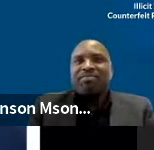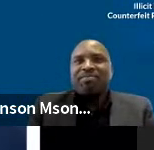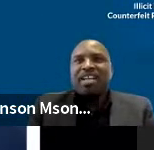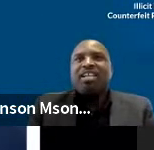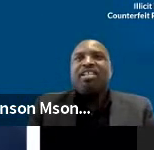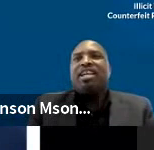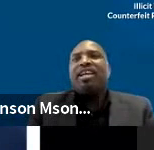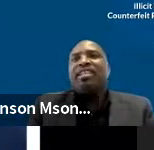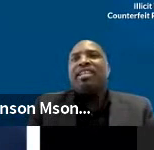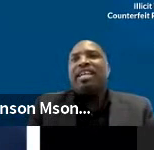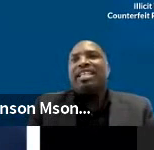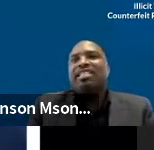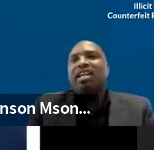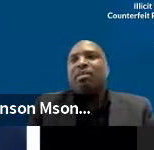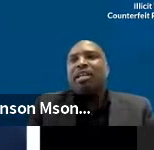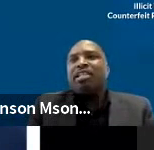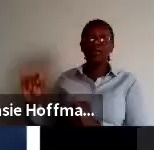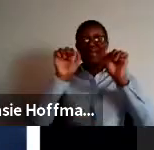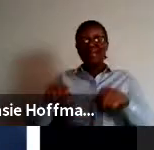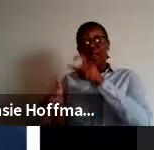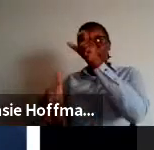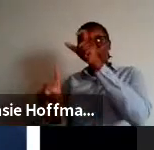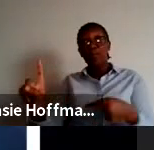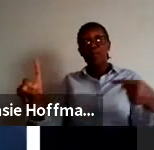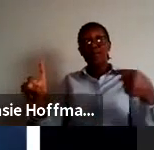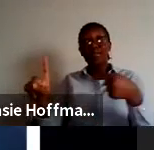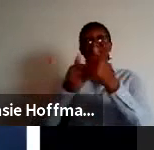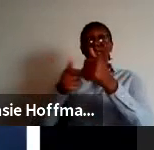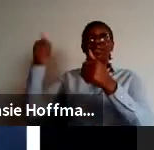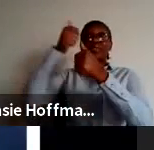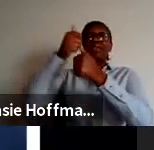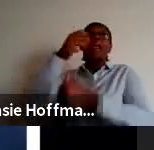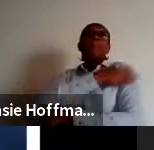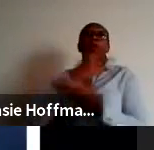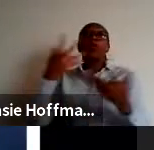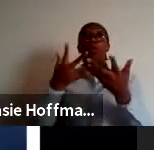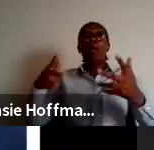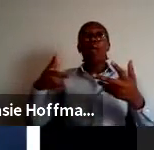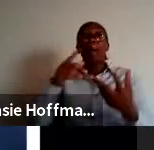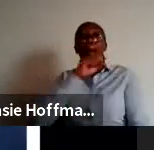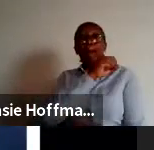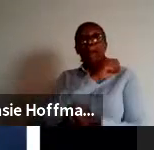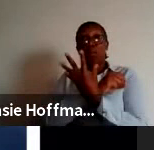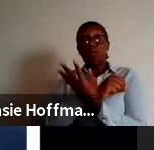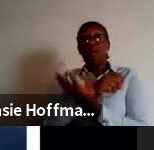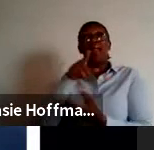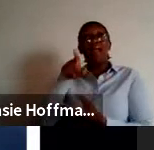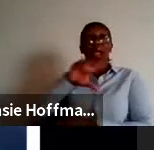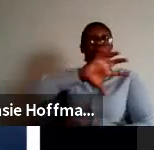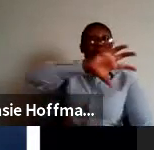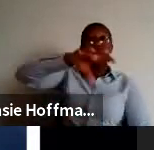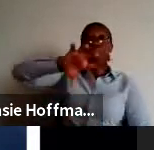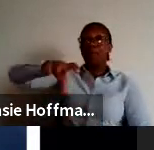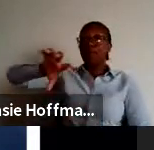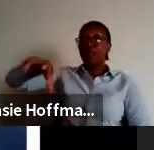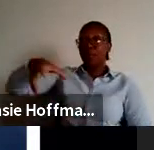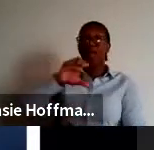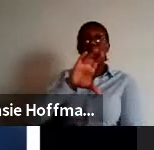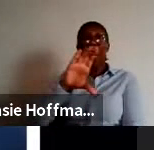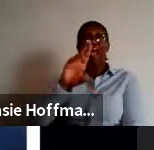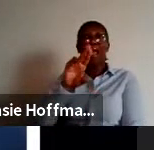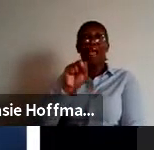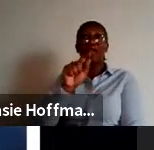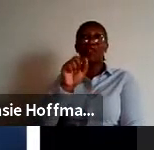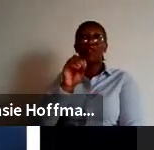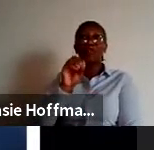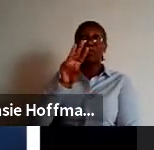years. She is currently a senior manager in Mpumalanga and leading all the customs branches there. Memory